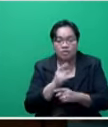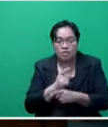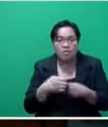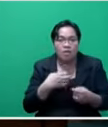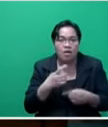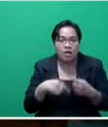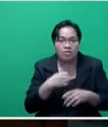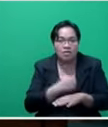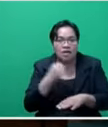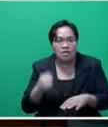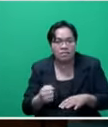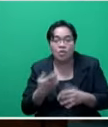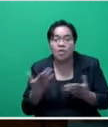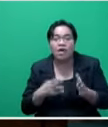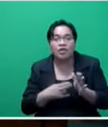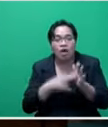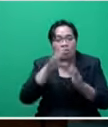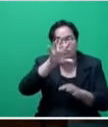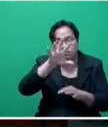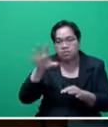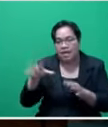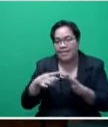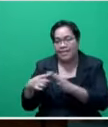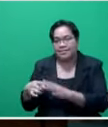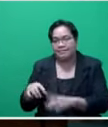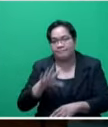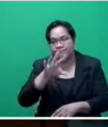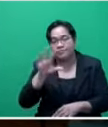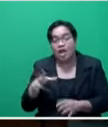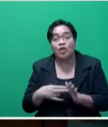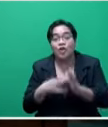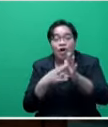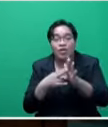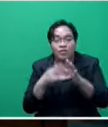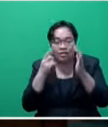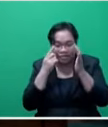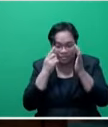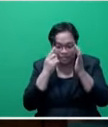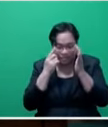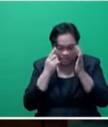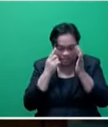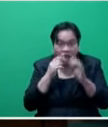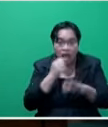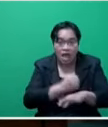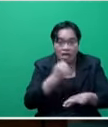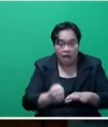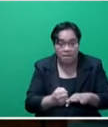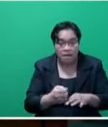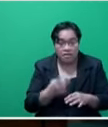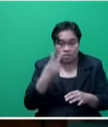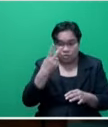government initiatives in the Northern Division and Eastern Divisions. In the Northern Division alone, government has invested